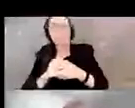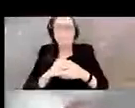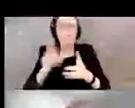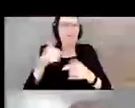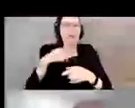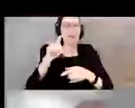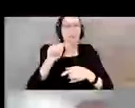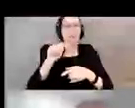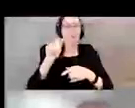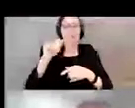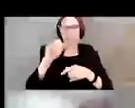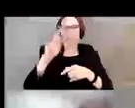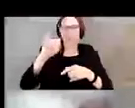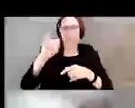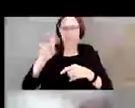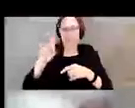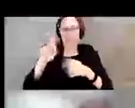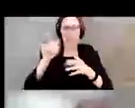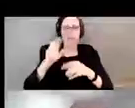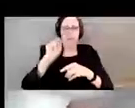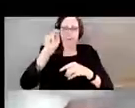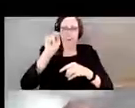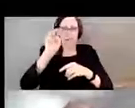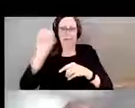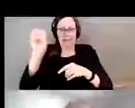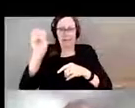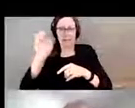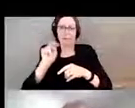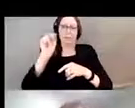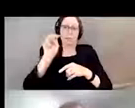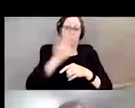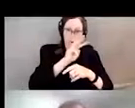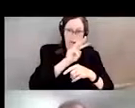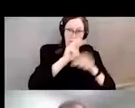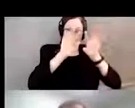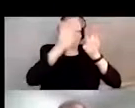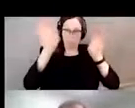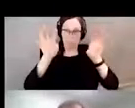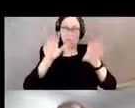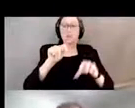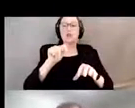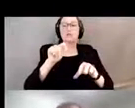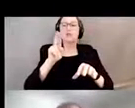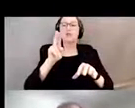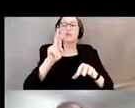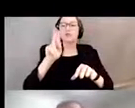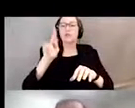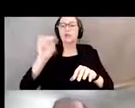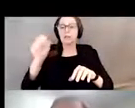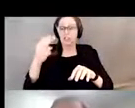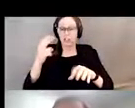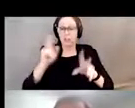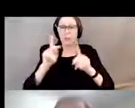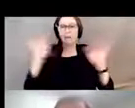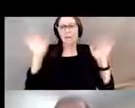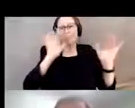Tajiks, who are in the north, okay, in the east and the northwest. Again, the Turkish people that migrated into the area